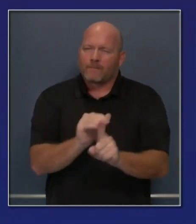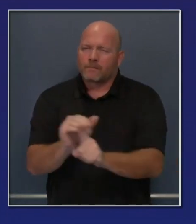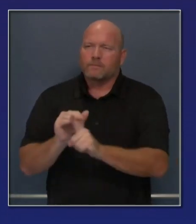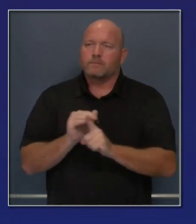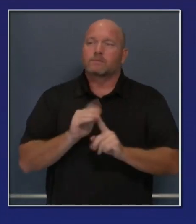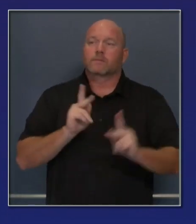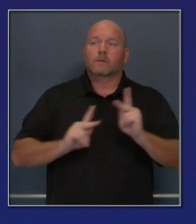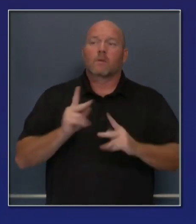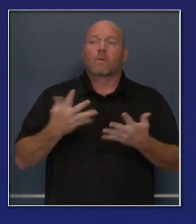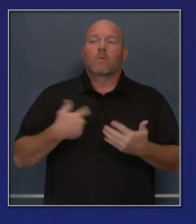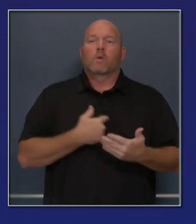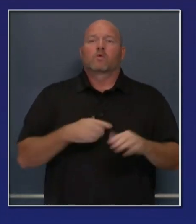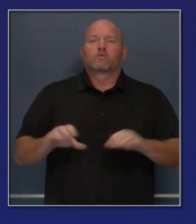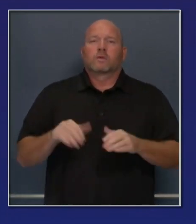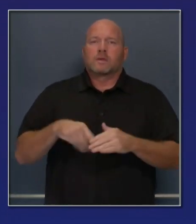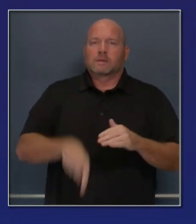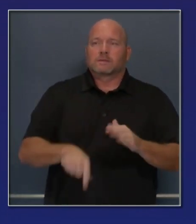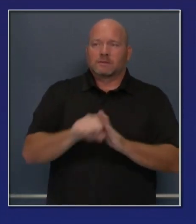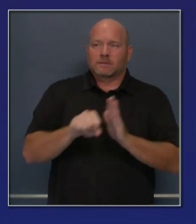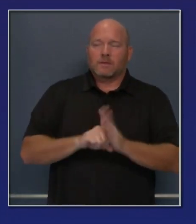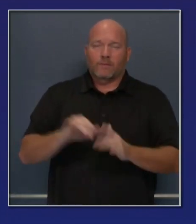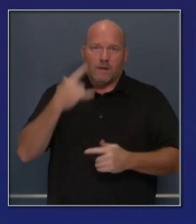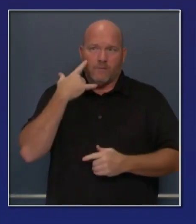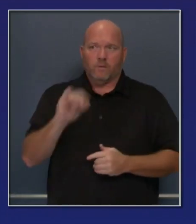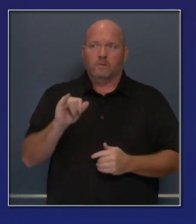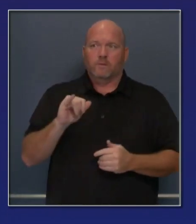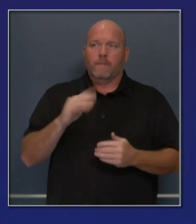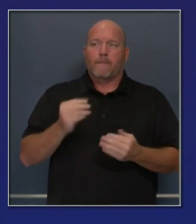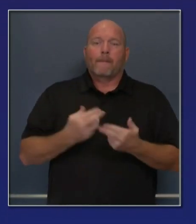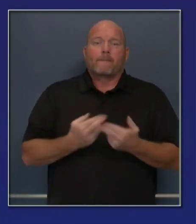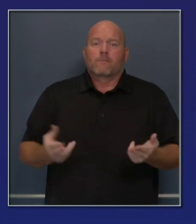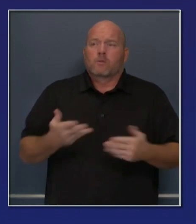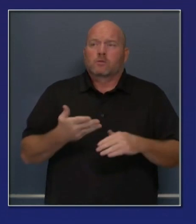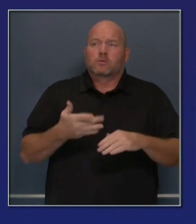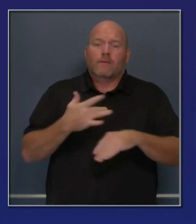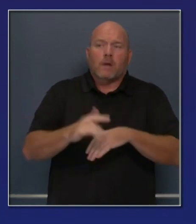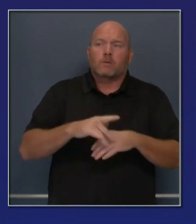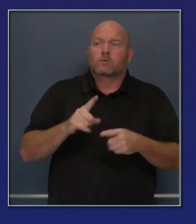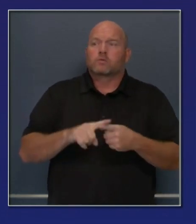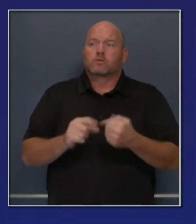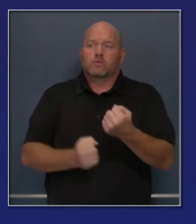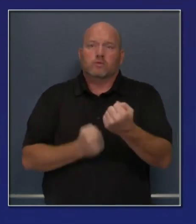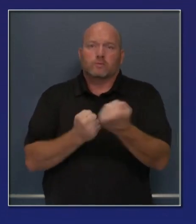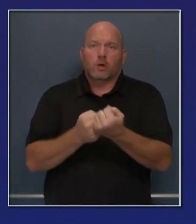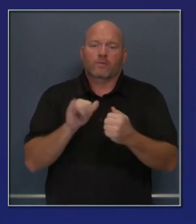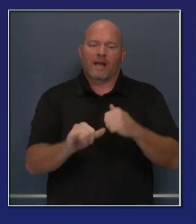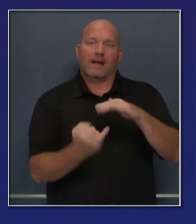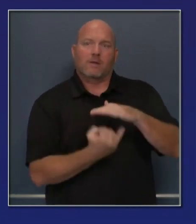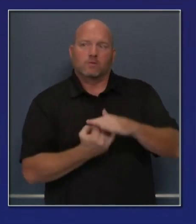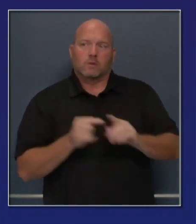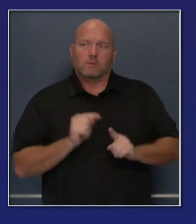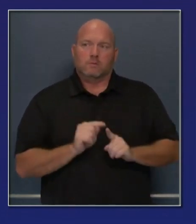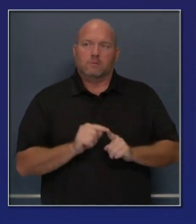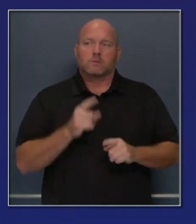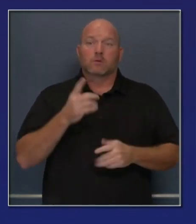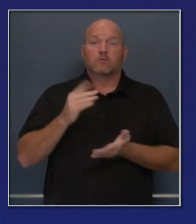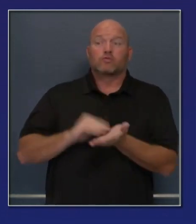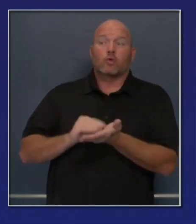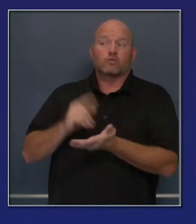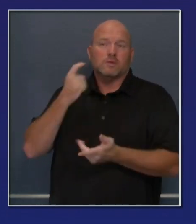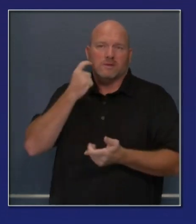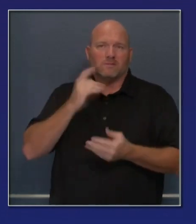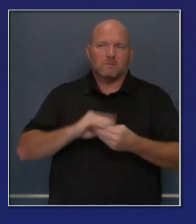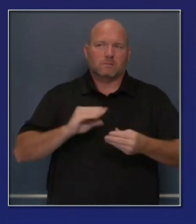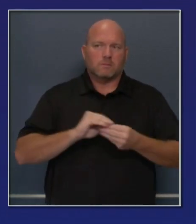done in the state of California, the resources that we've made available to help support isolation. One of them, Dr. Galley alluded to, is these